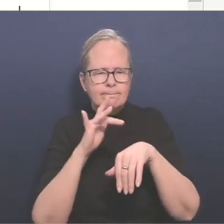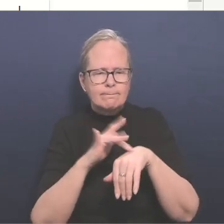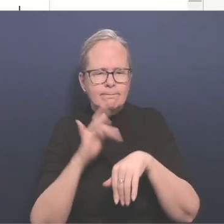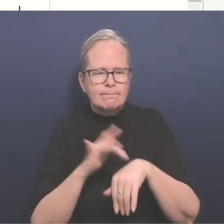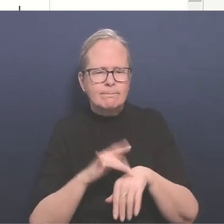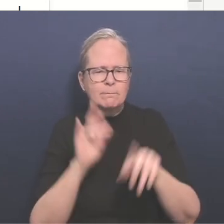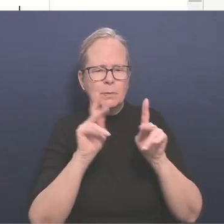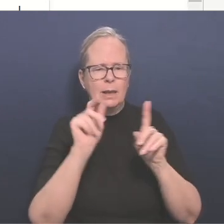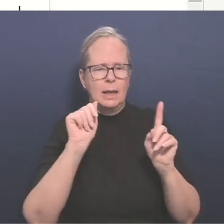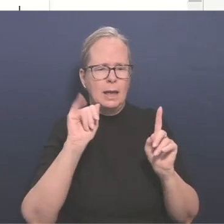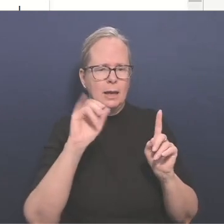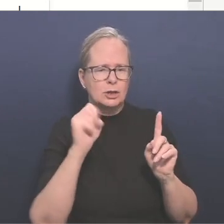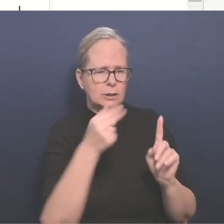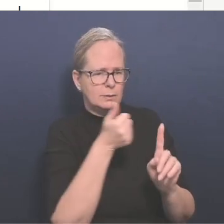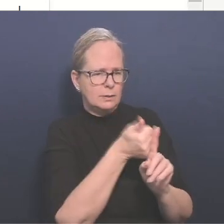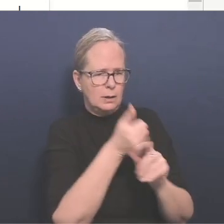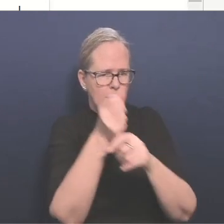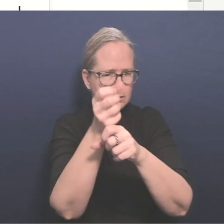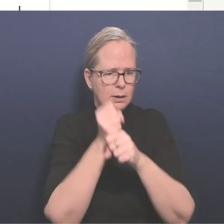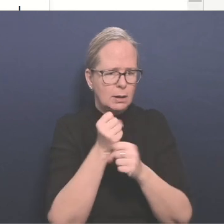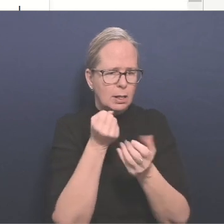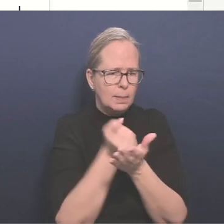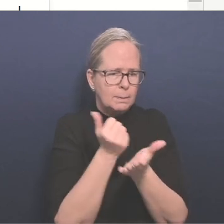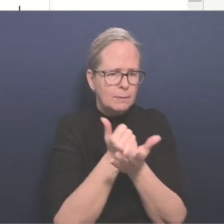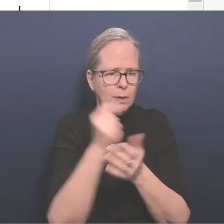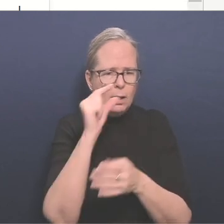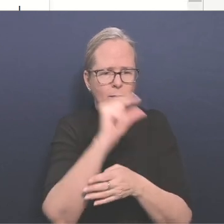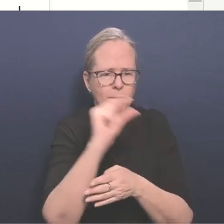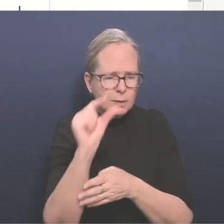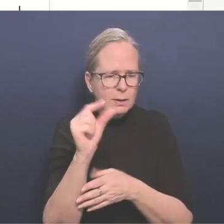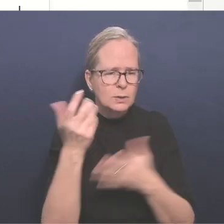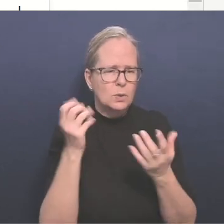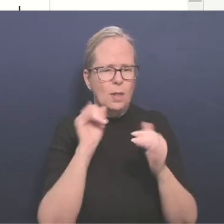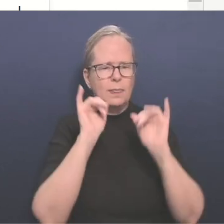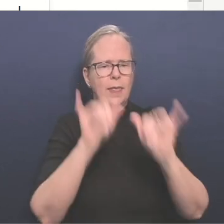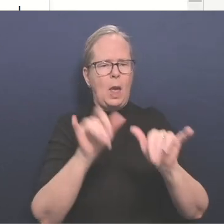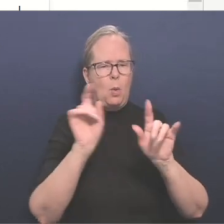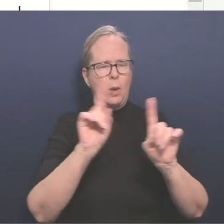the client as to how they can get